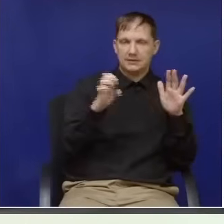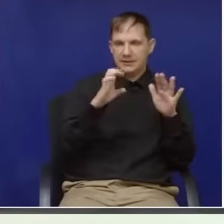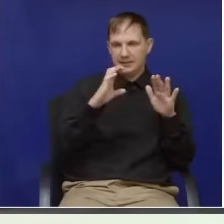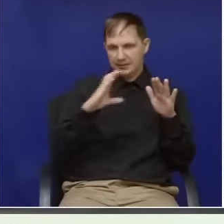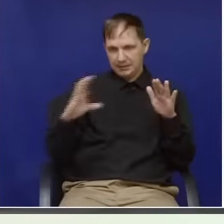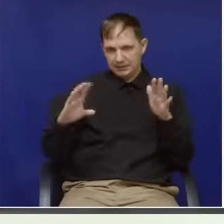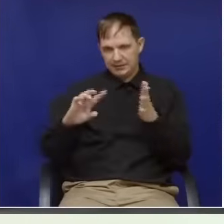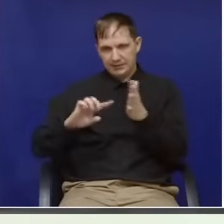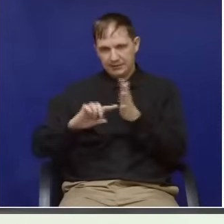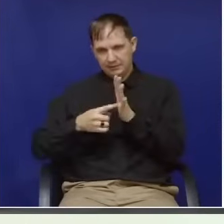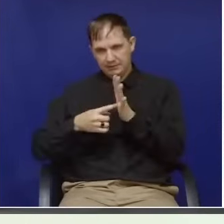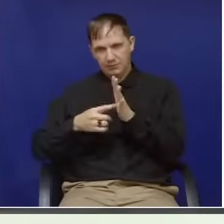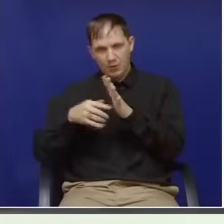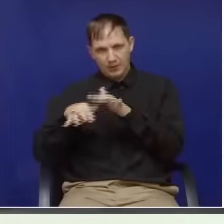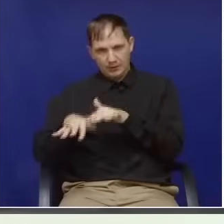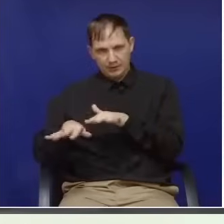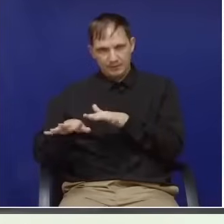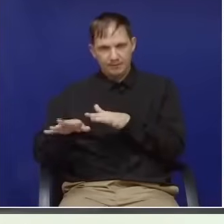Point environment,